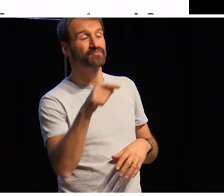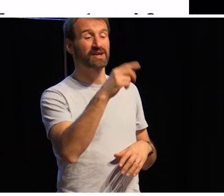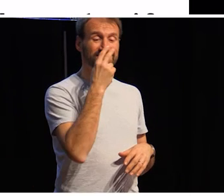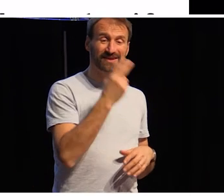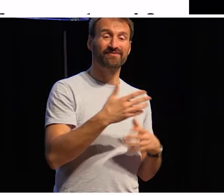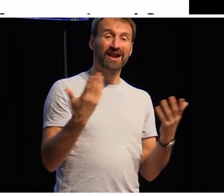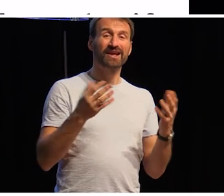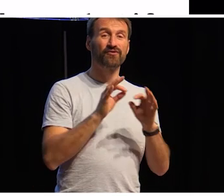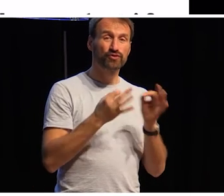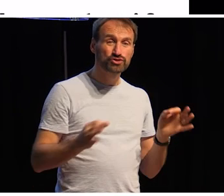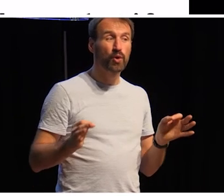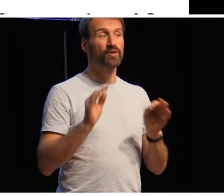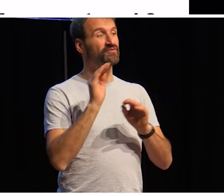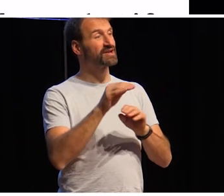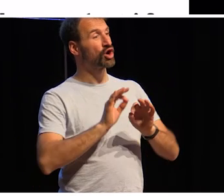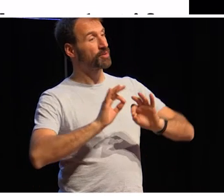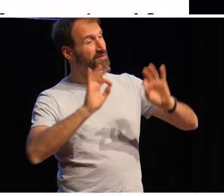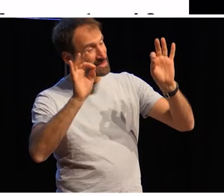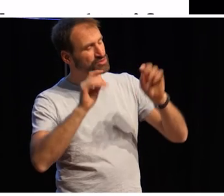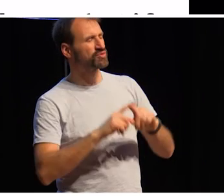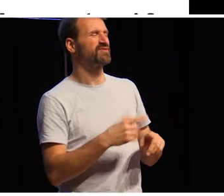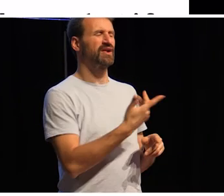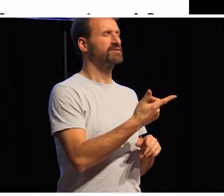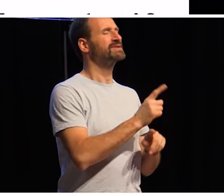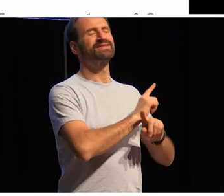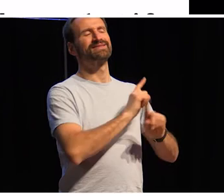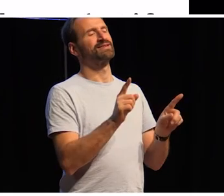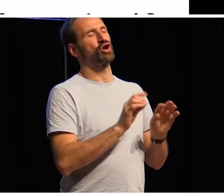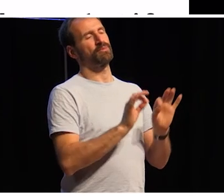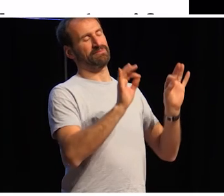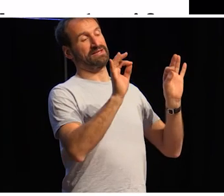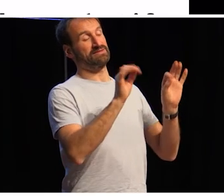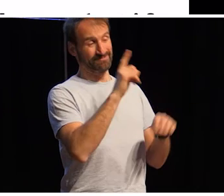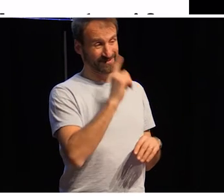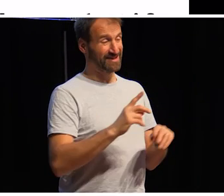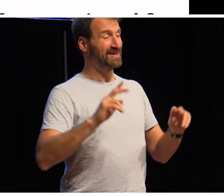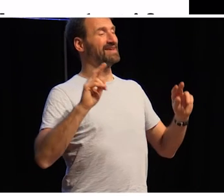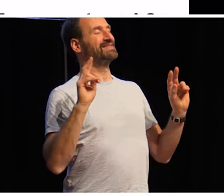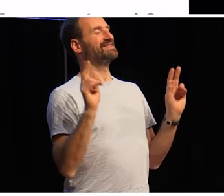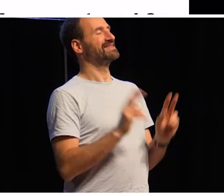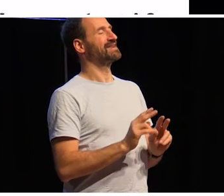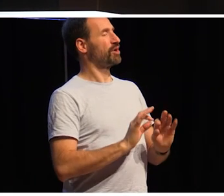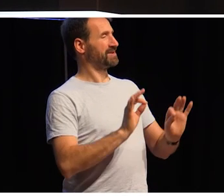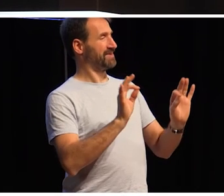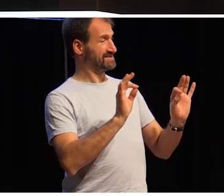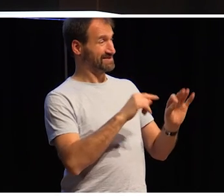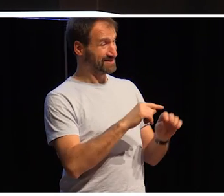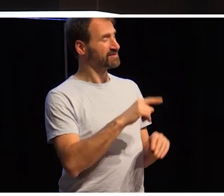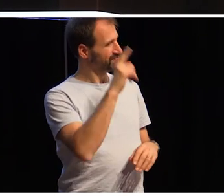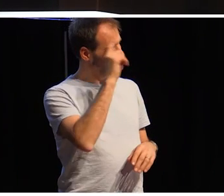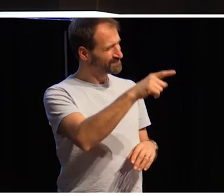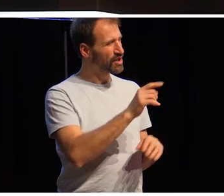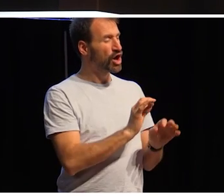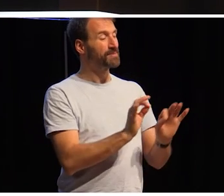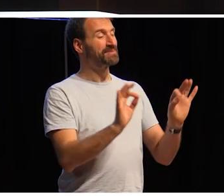can also see when are they de-optimized. So the de-optimizing part was, remember in this optimized machine code, when the